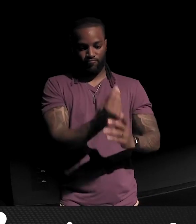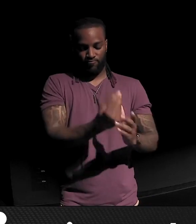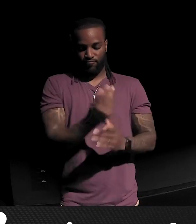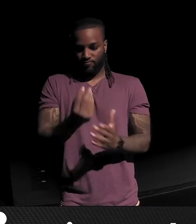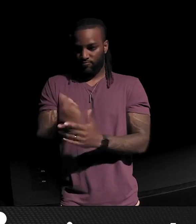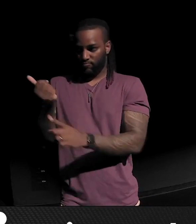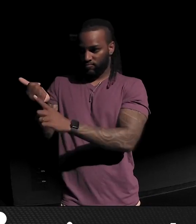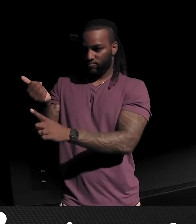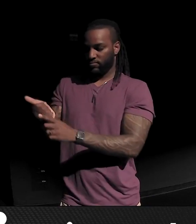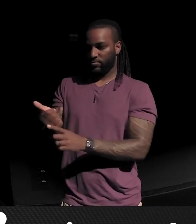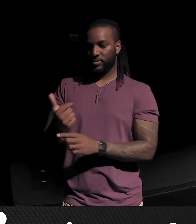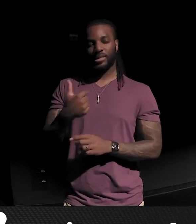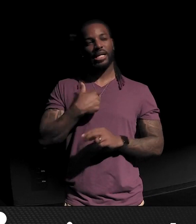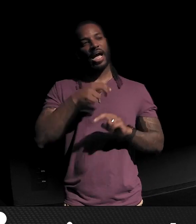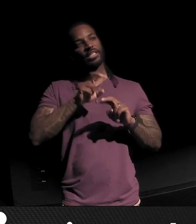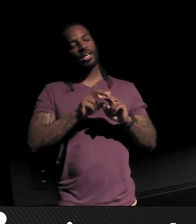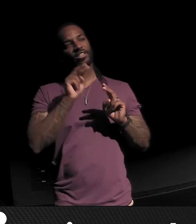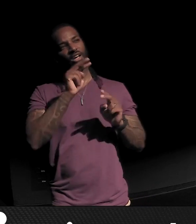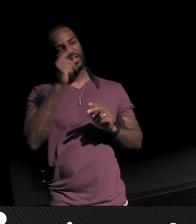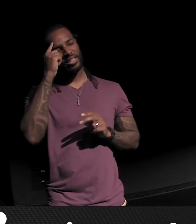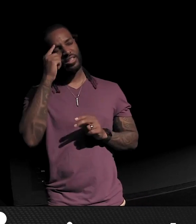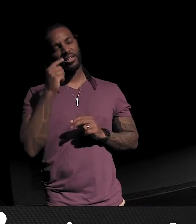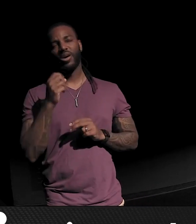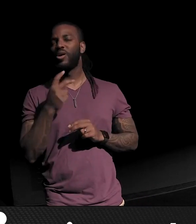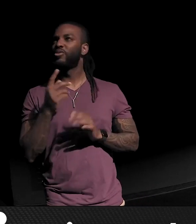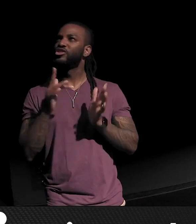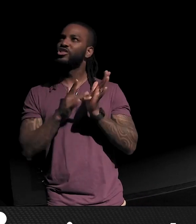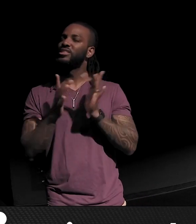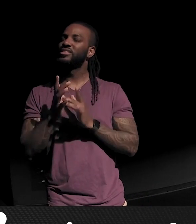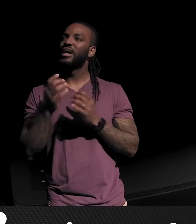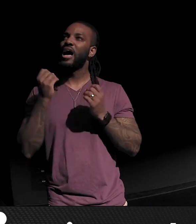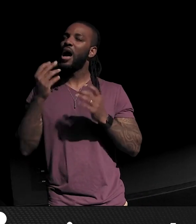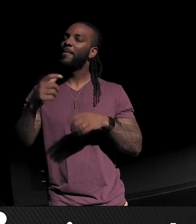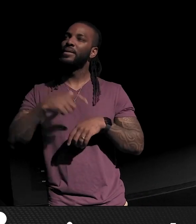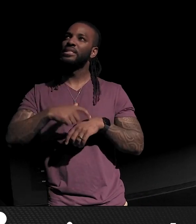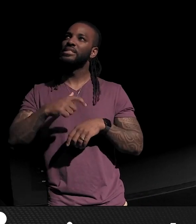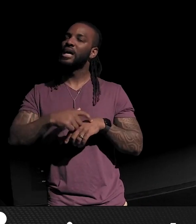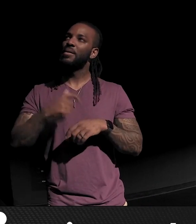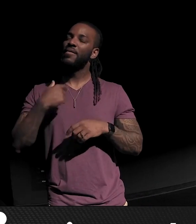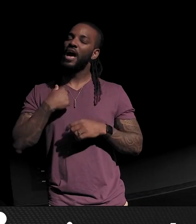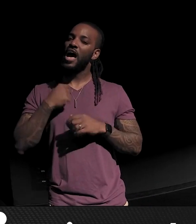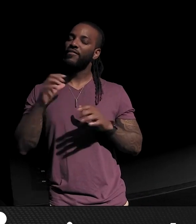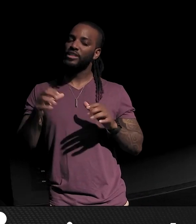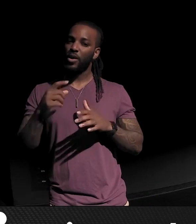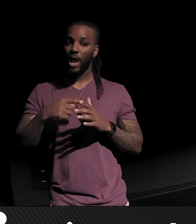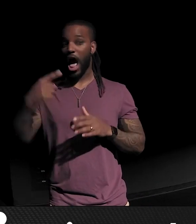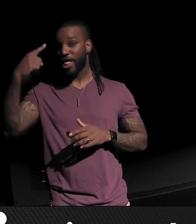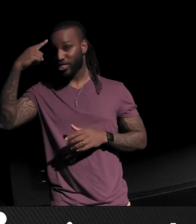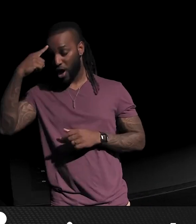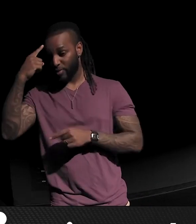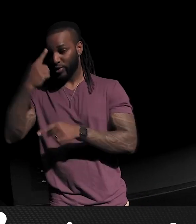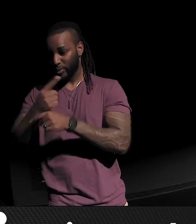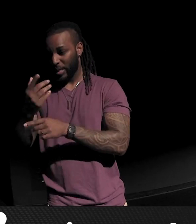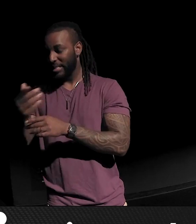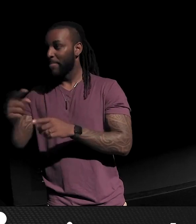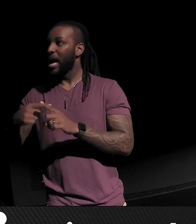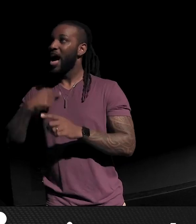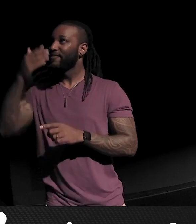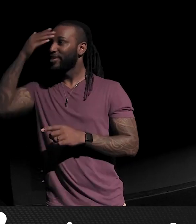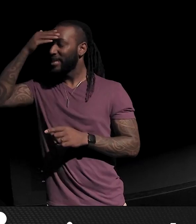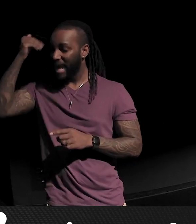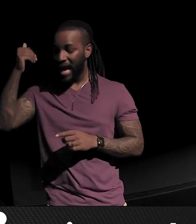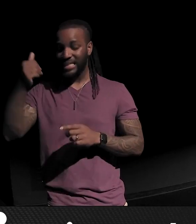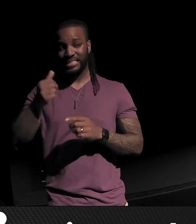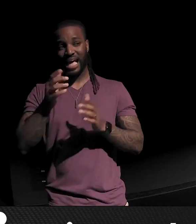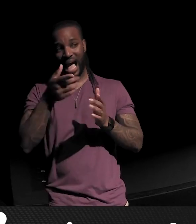I sat there thinking, oh, Jesus, how many times have I ever done what I thought was right, but I forgot to listen and ask what somebody actually